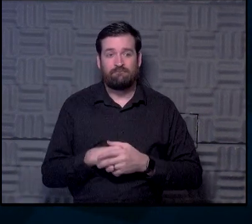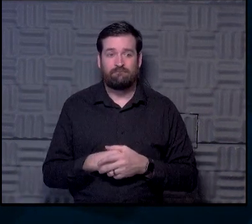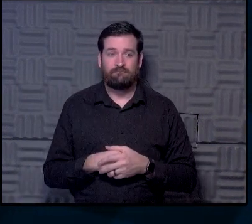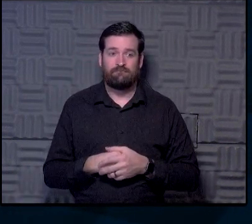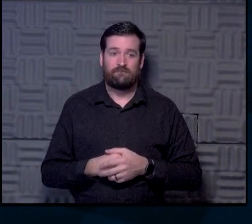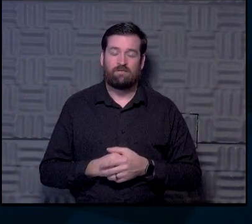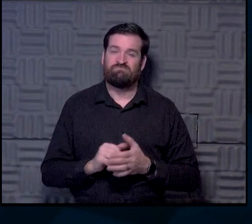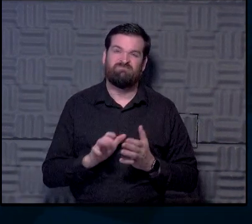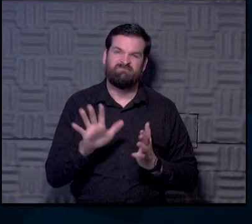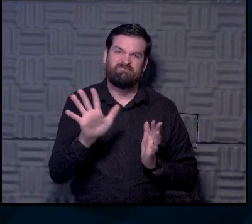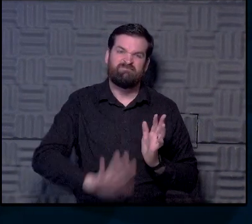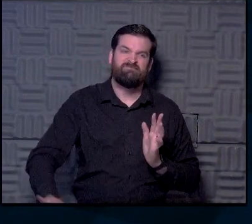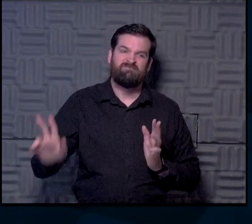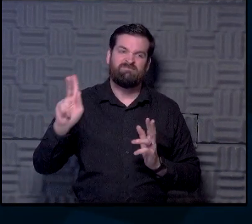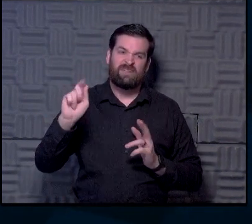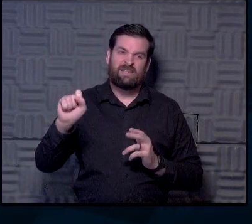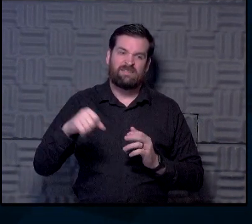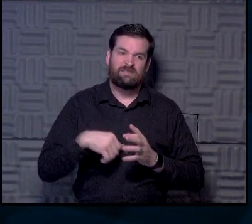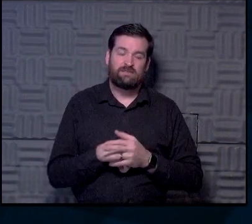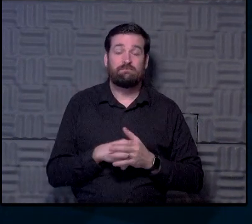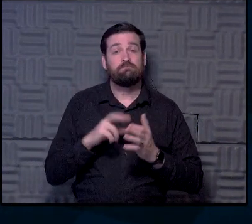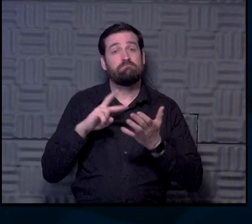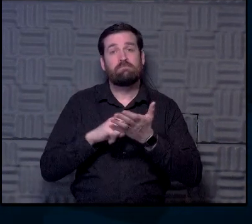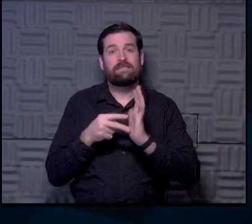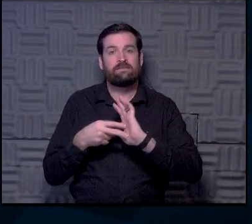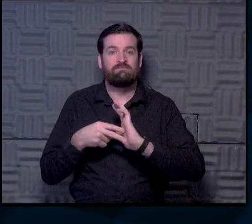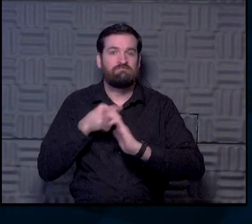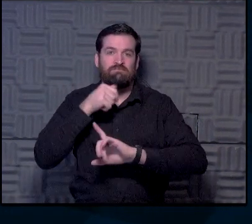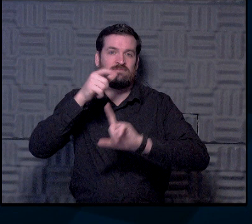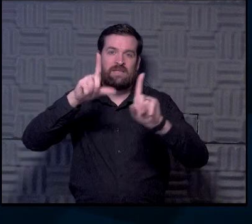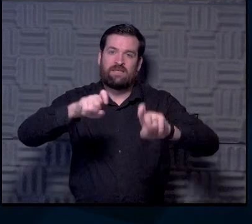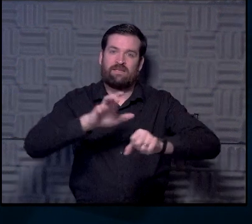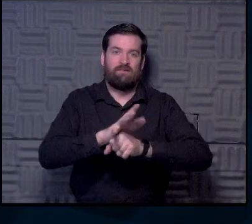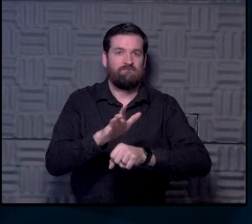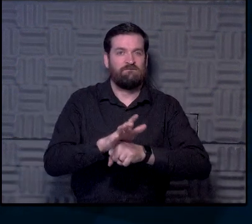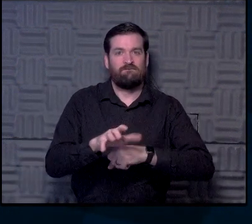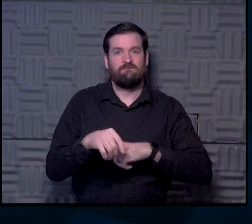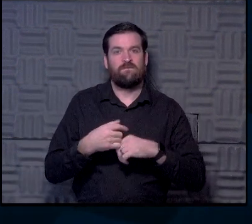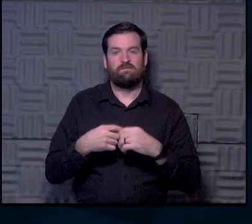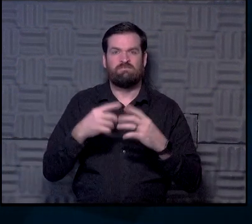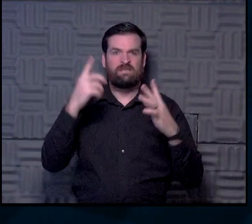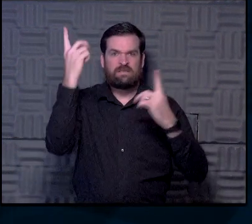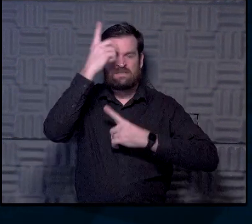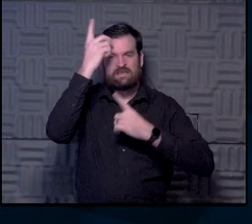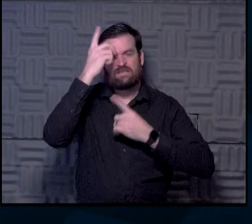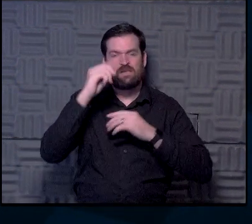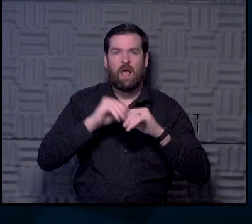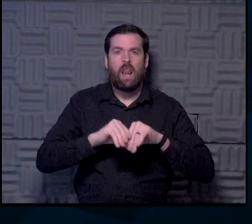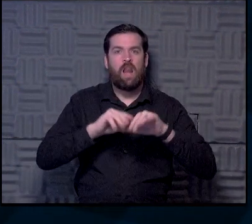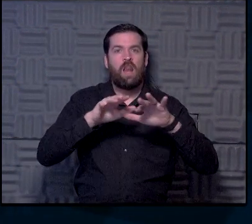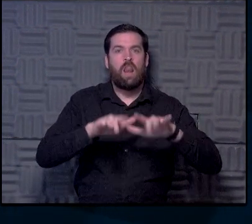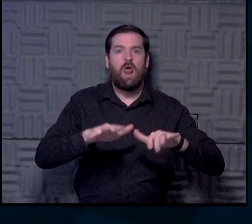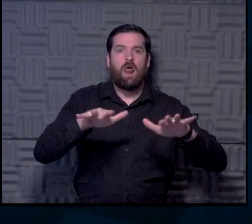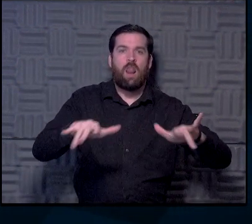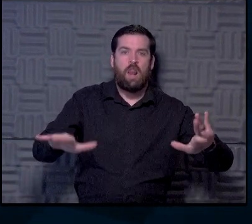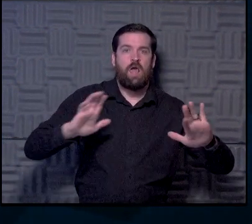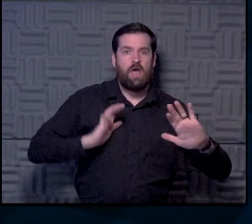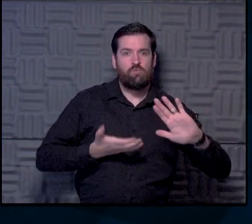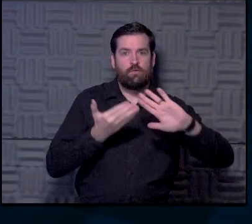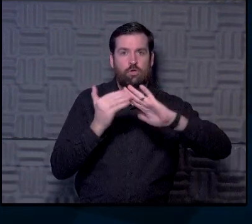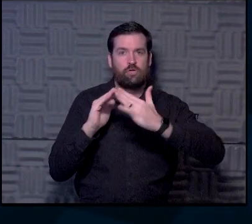state. And that means that we're not testing enough and that there's disease spread throughout our community that we are